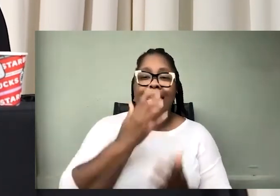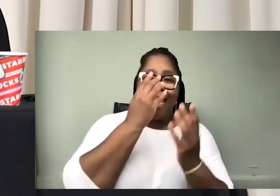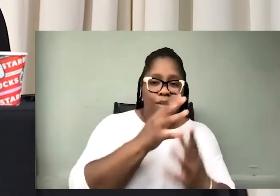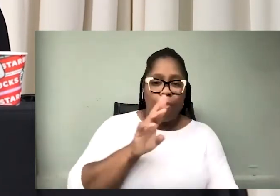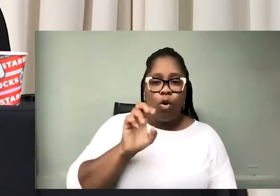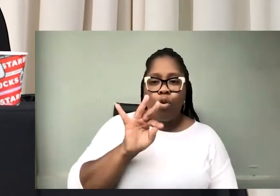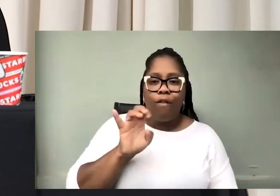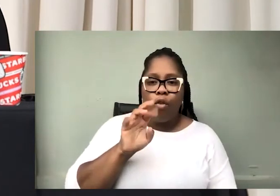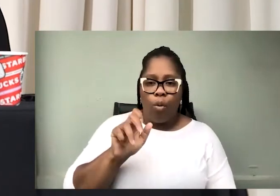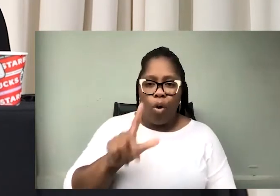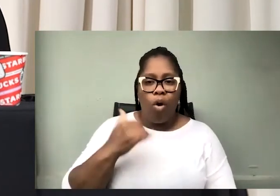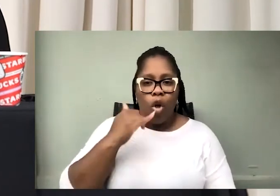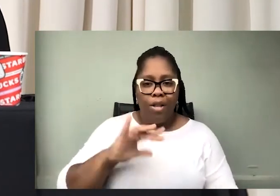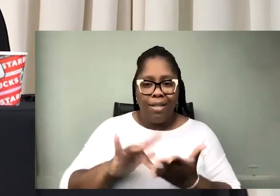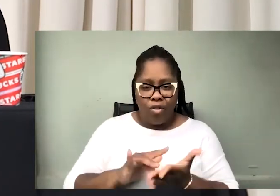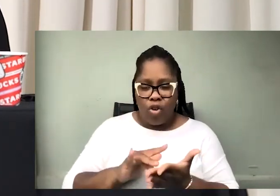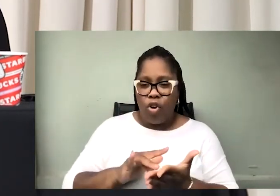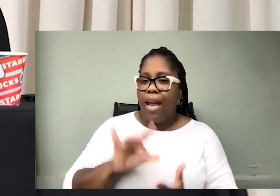is